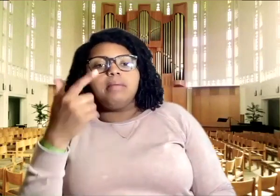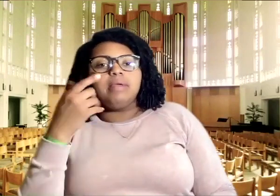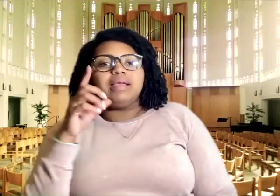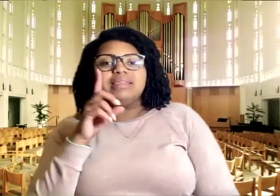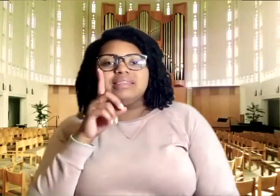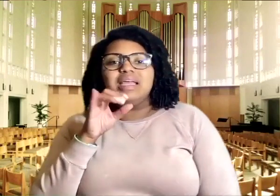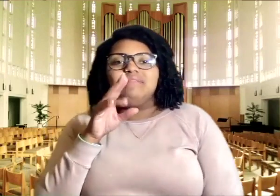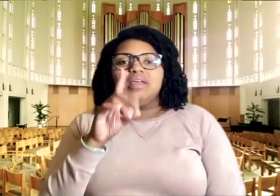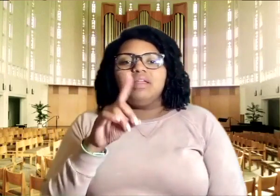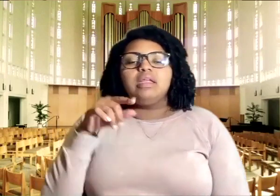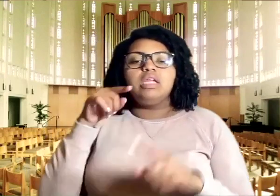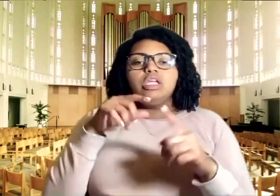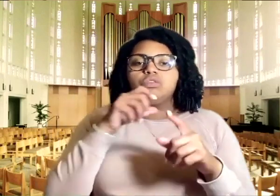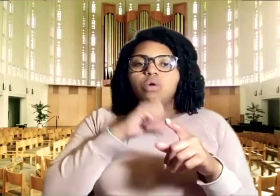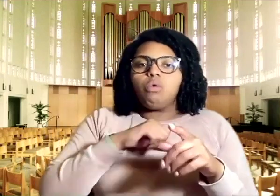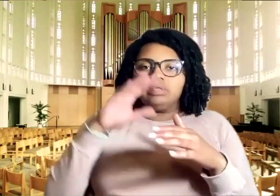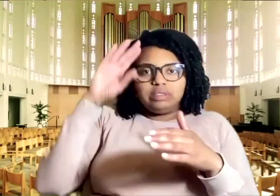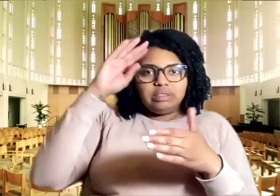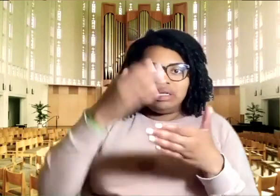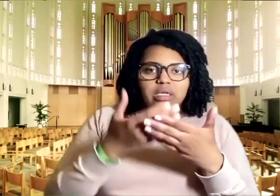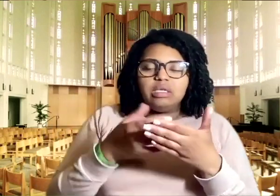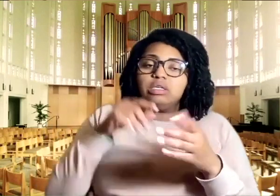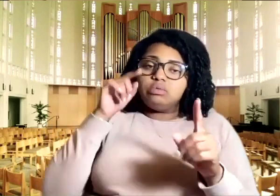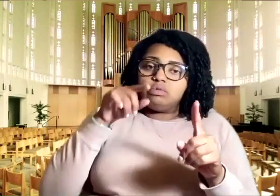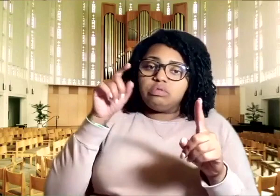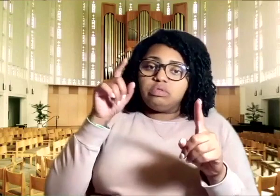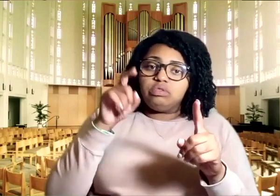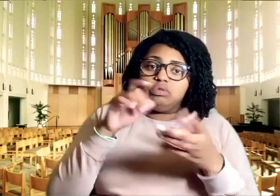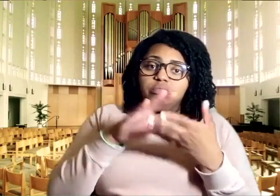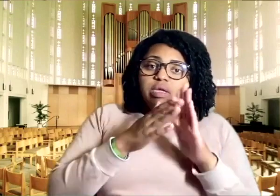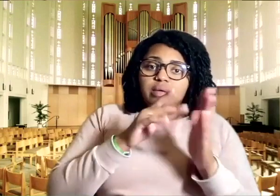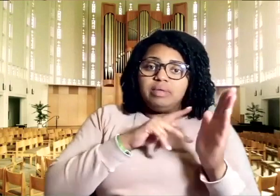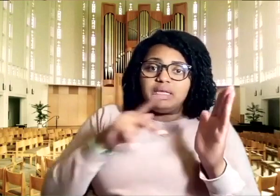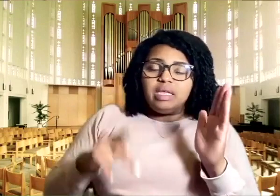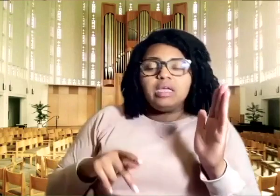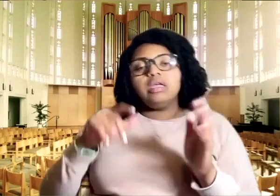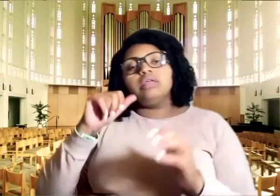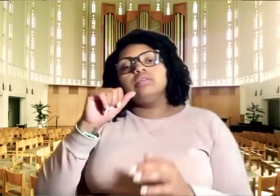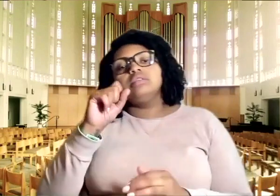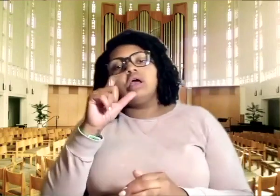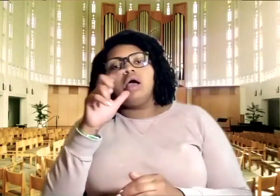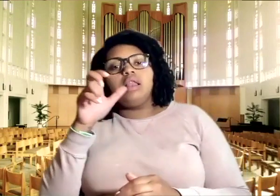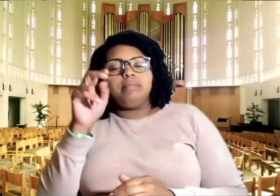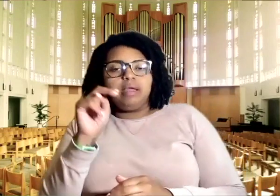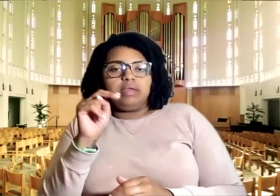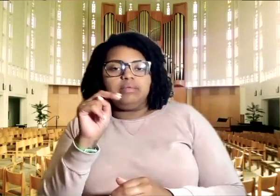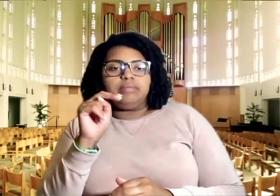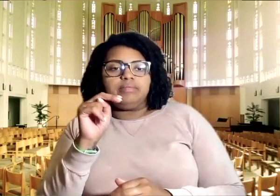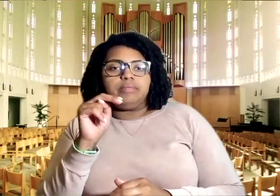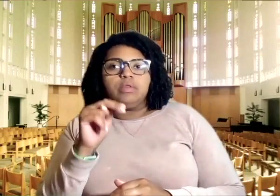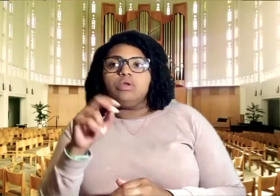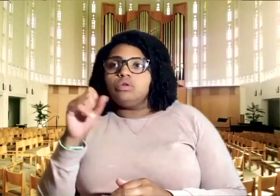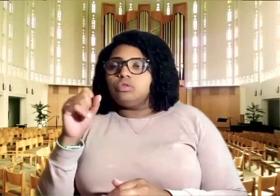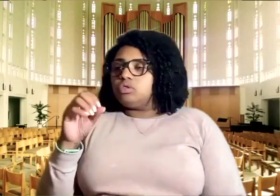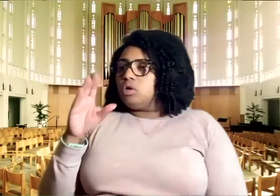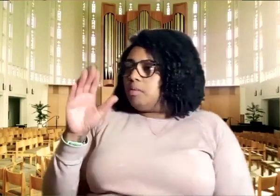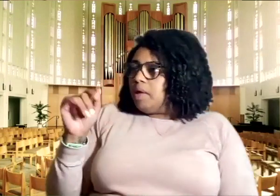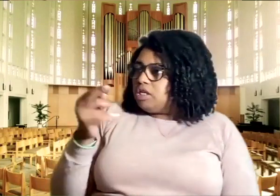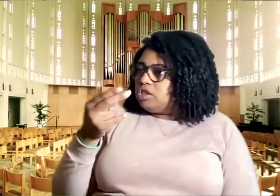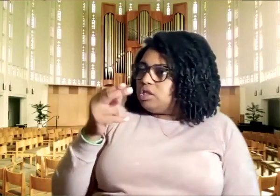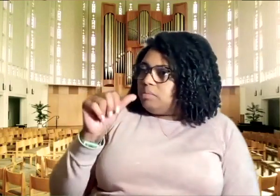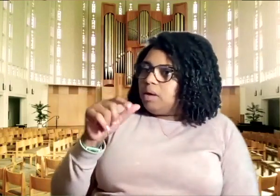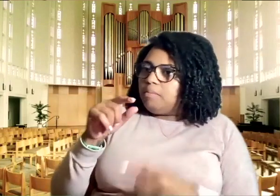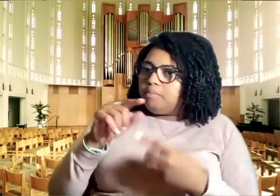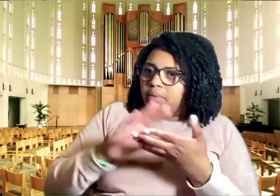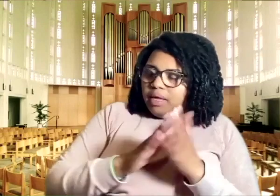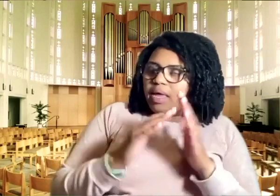to be king. Solomon is." So Bathsheba became a comfort woman again,